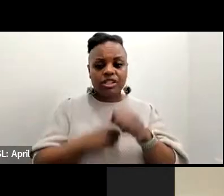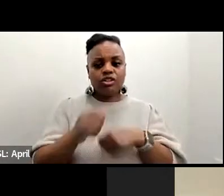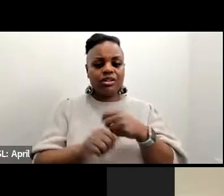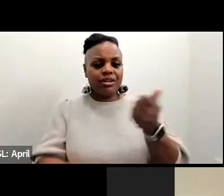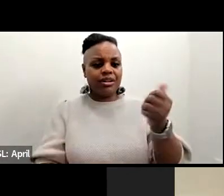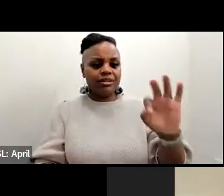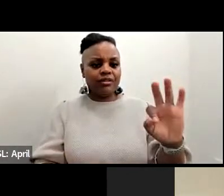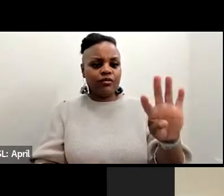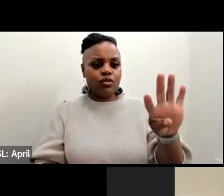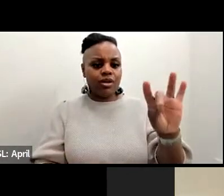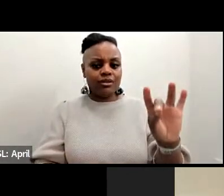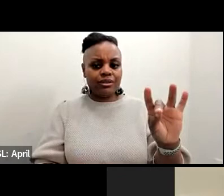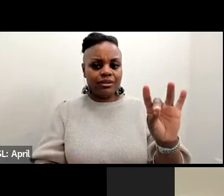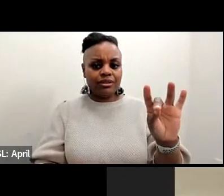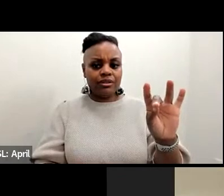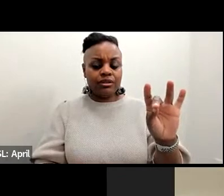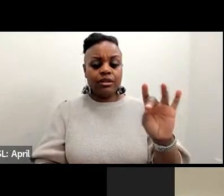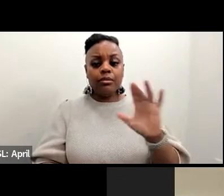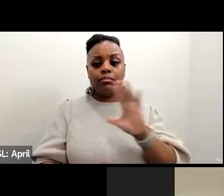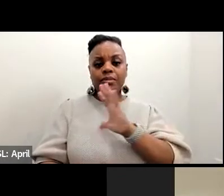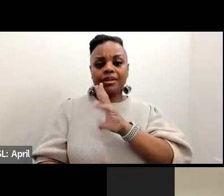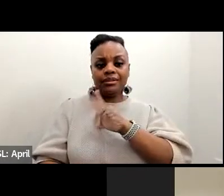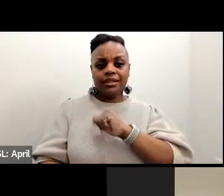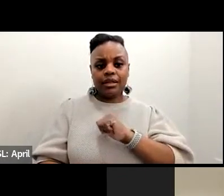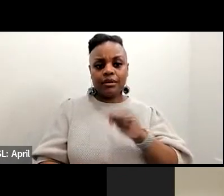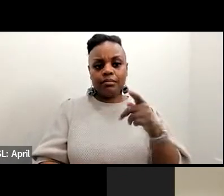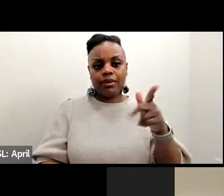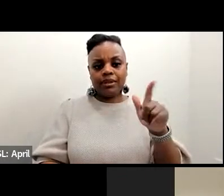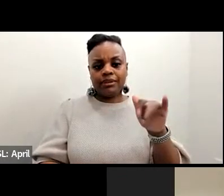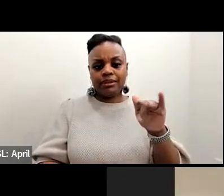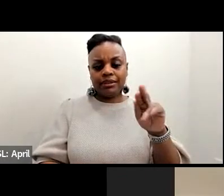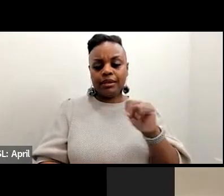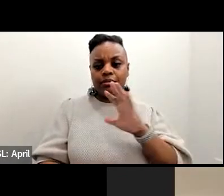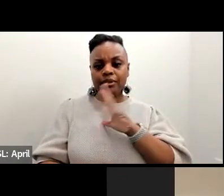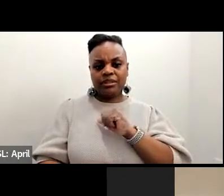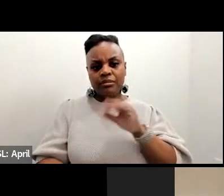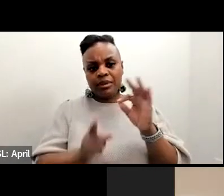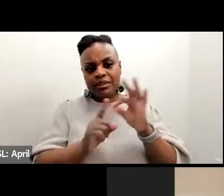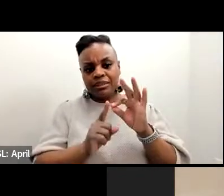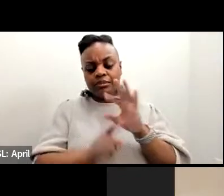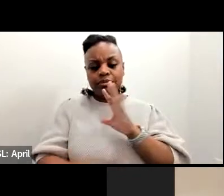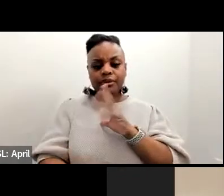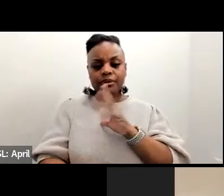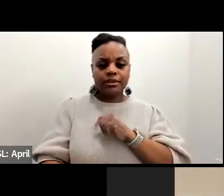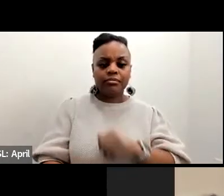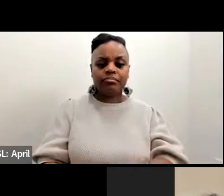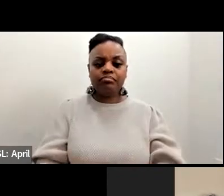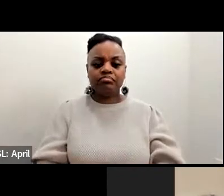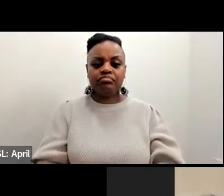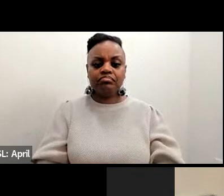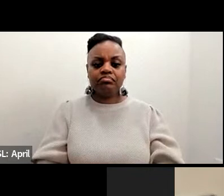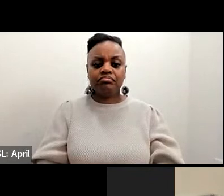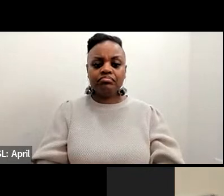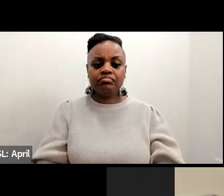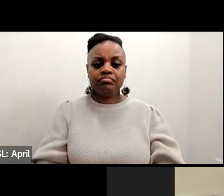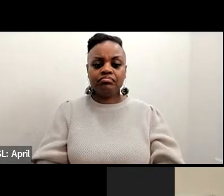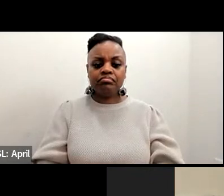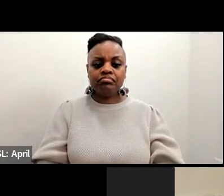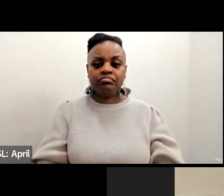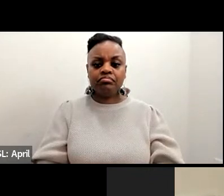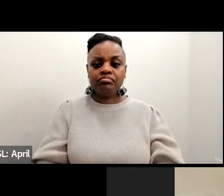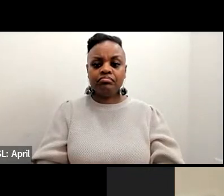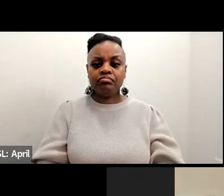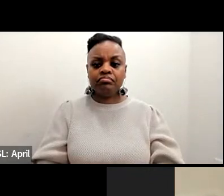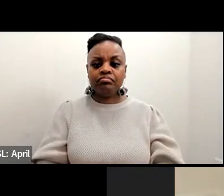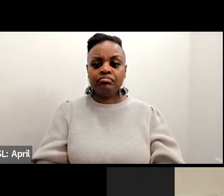And in the 40s, even after shortly after Hassan al-Banna, the founder of the movement, founded the special